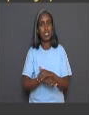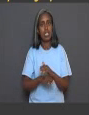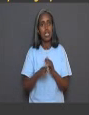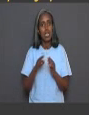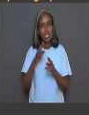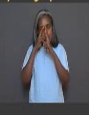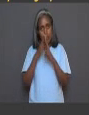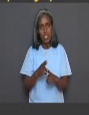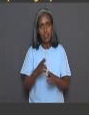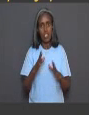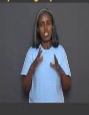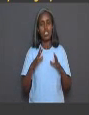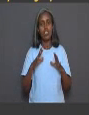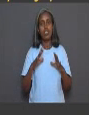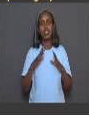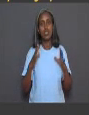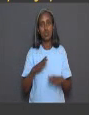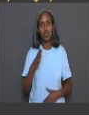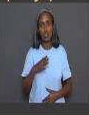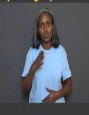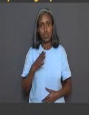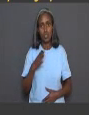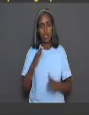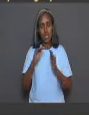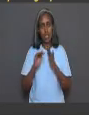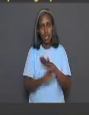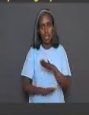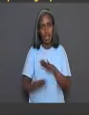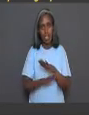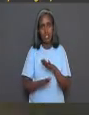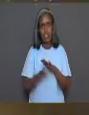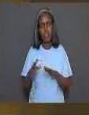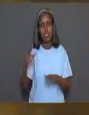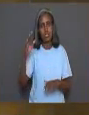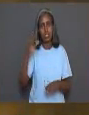respectively enjoy under the protection of the state.